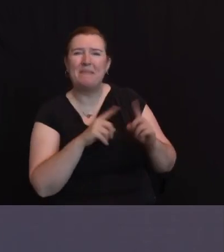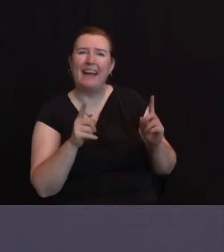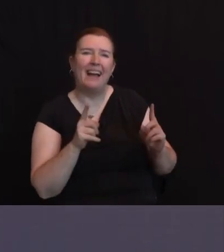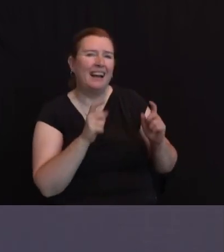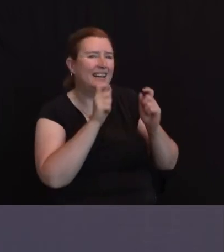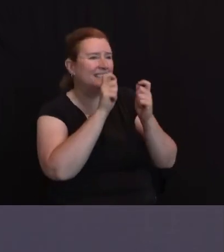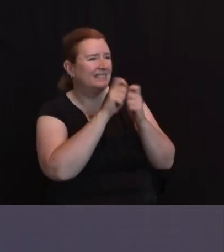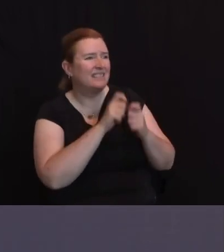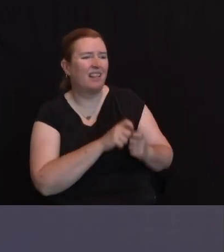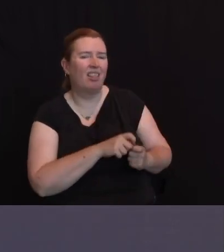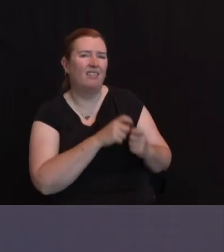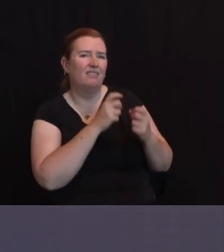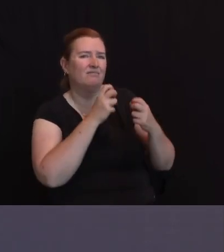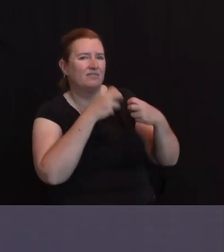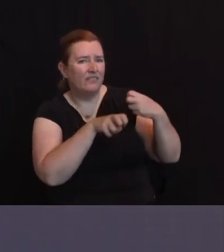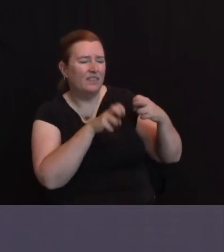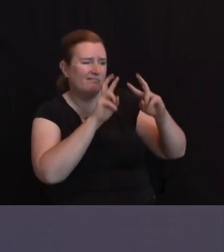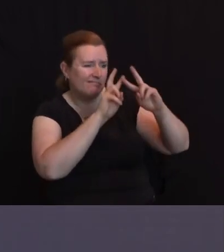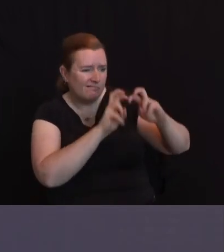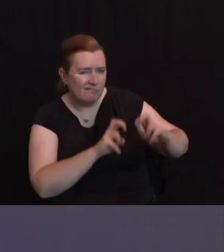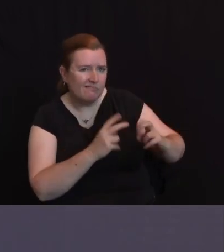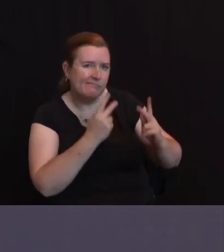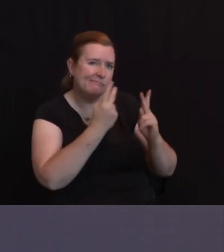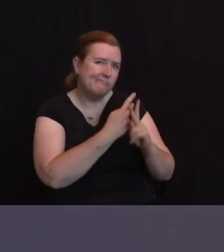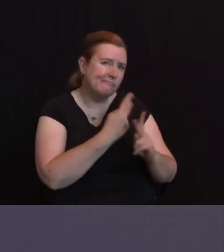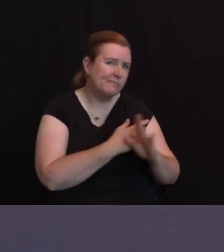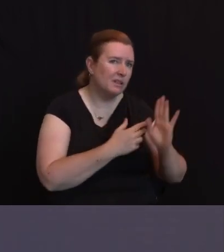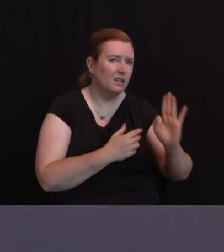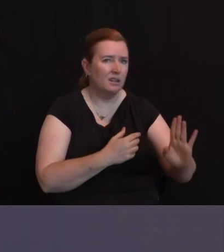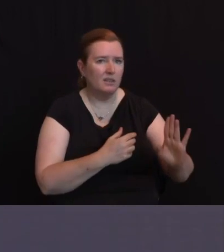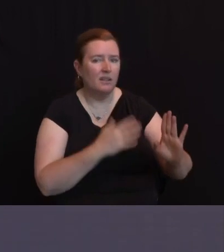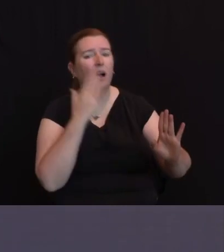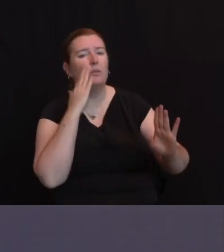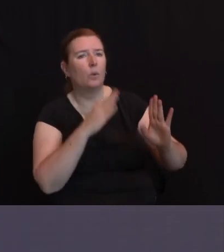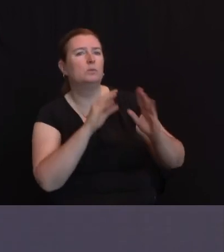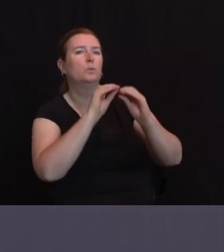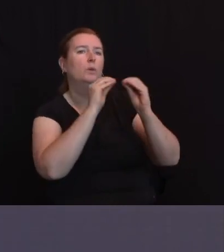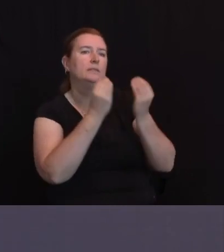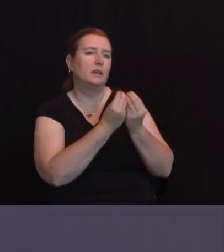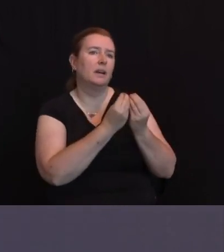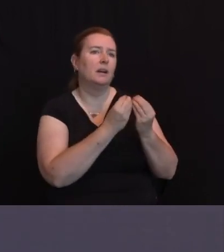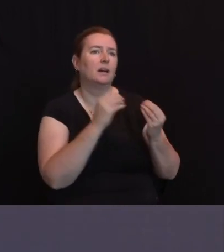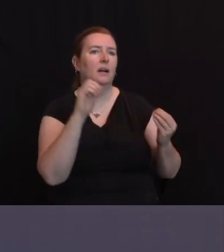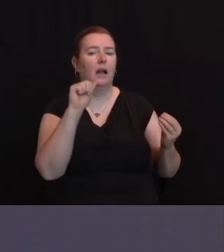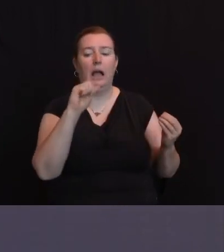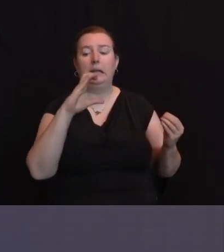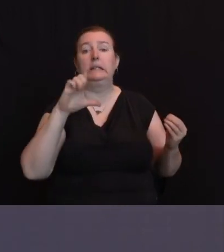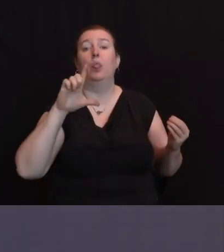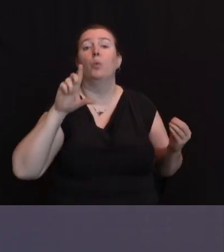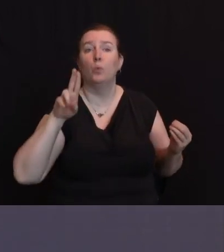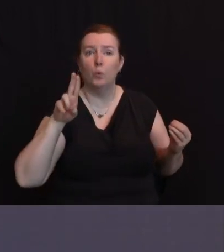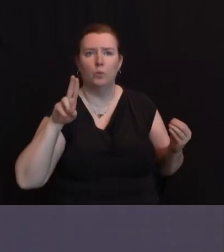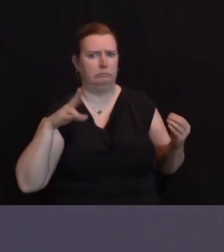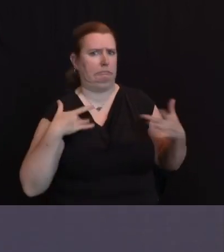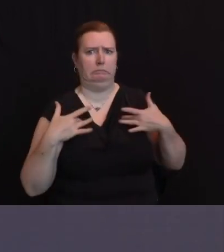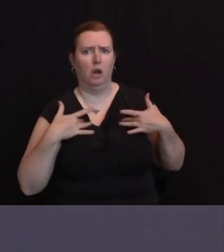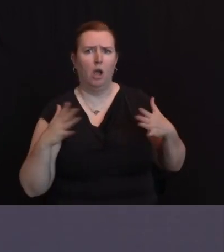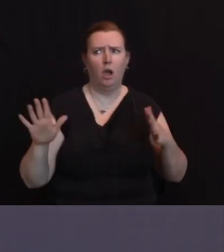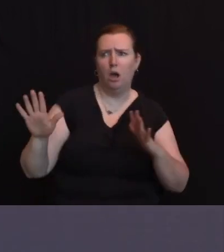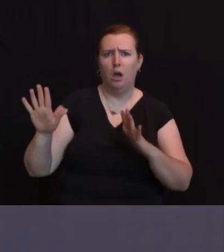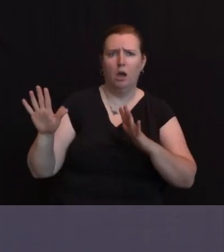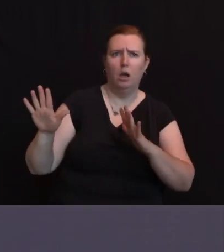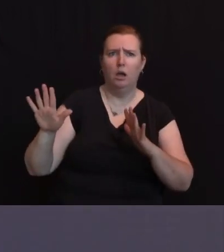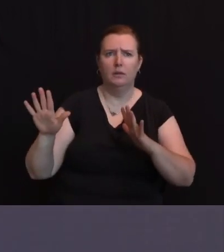this. And I know that there are organizations like the ACLU which have expressed concern, so I'll leave to